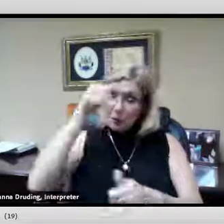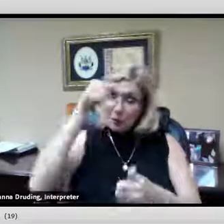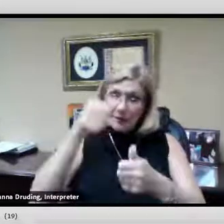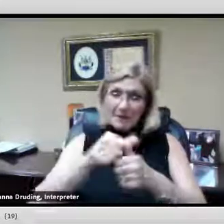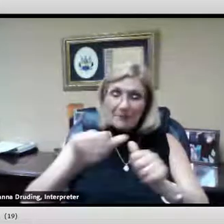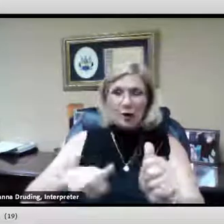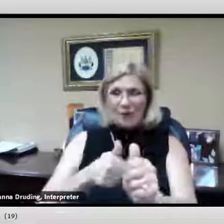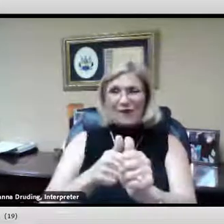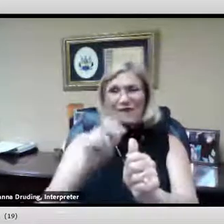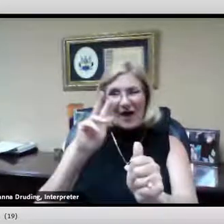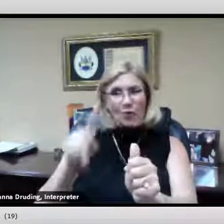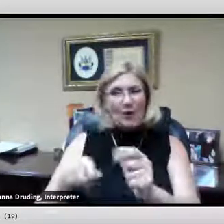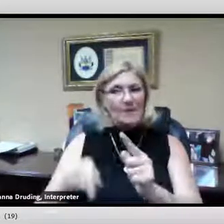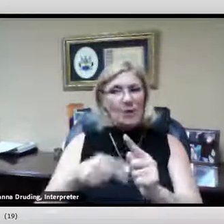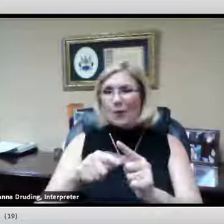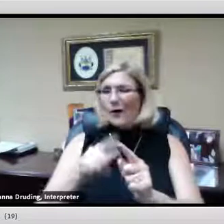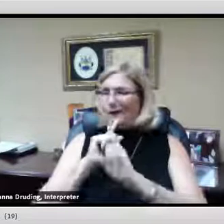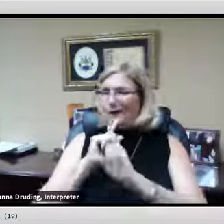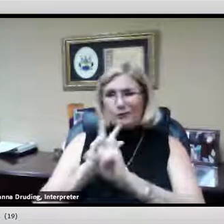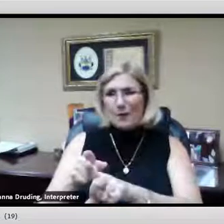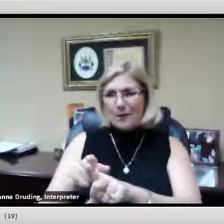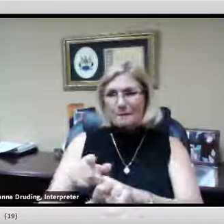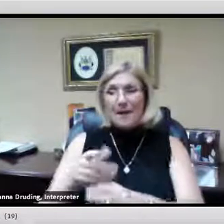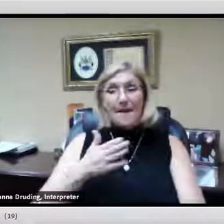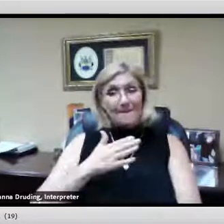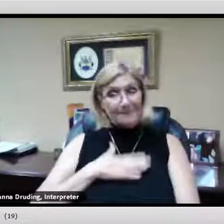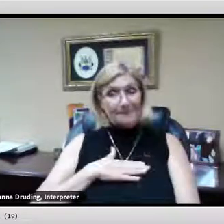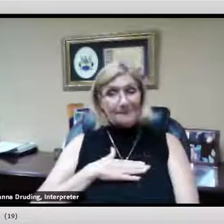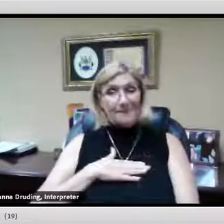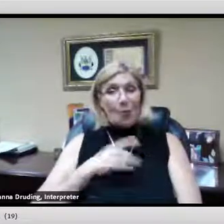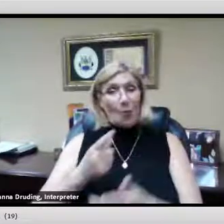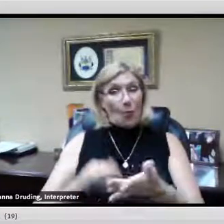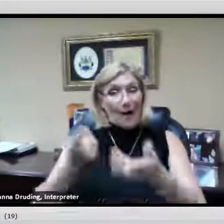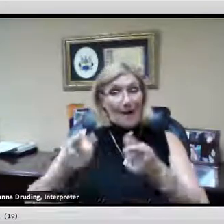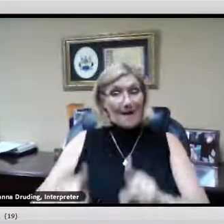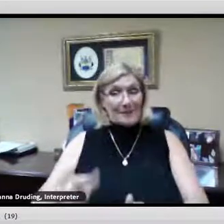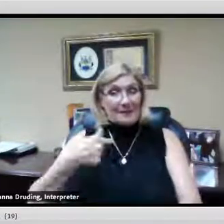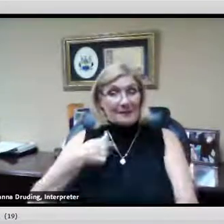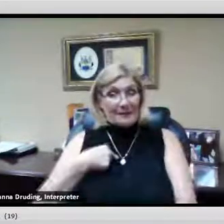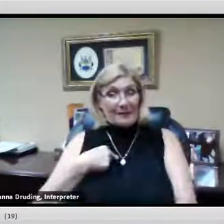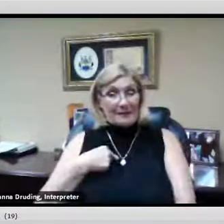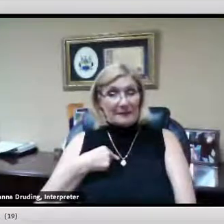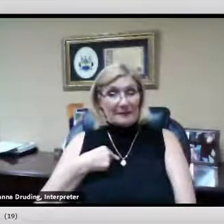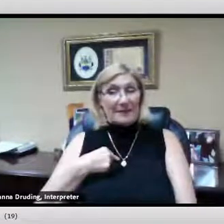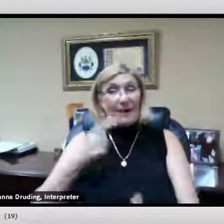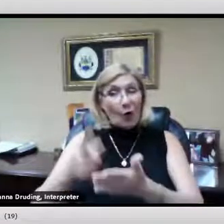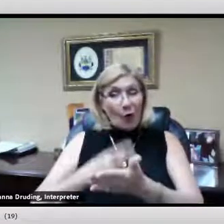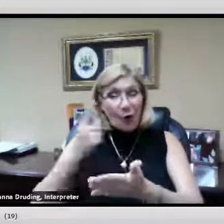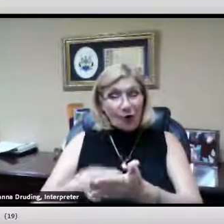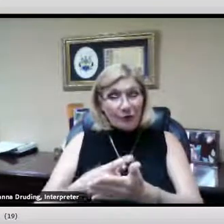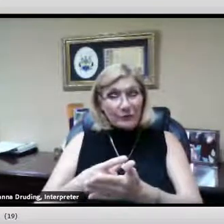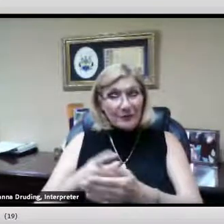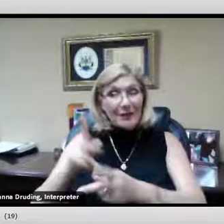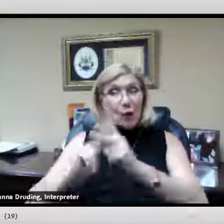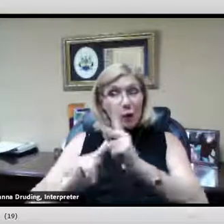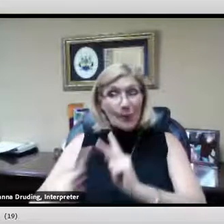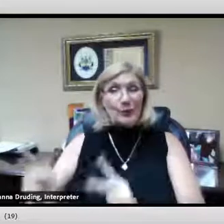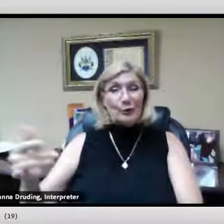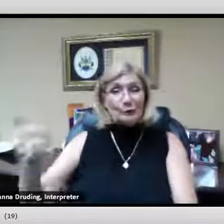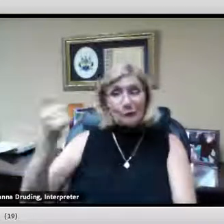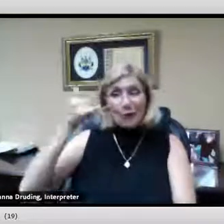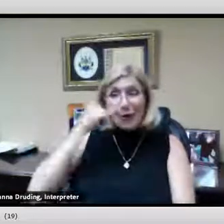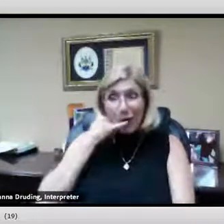calls when I don't get a response. In my case, this is frequently prompted by the person who had the complaint originally